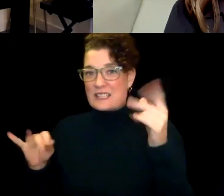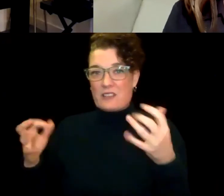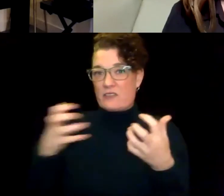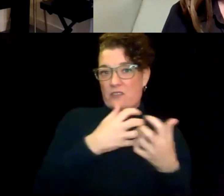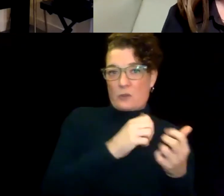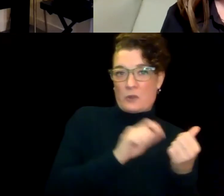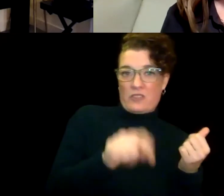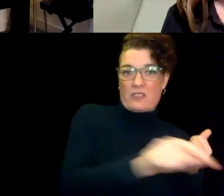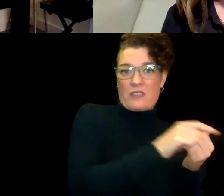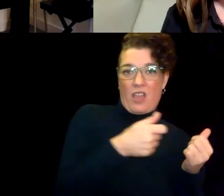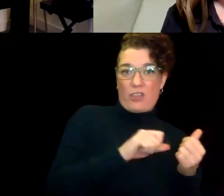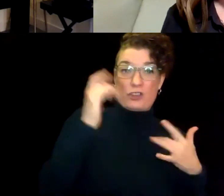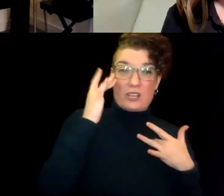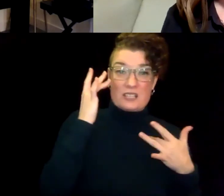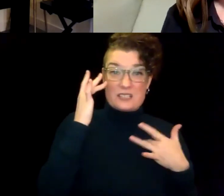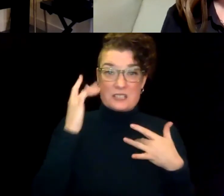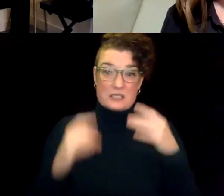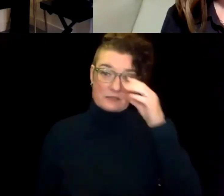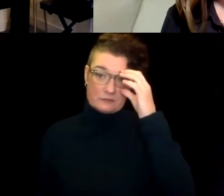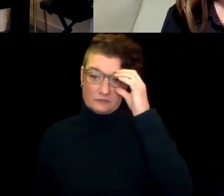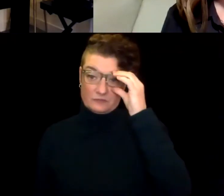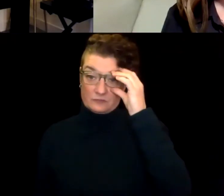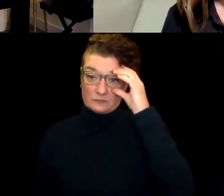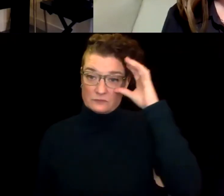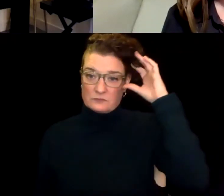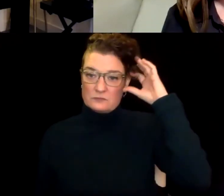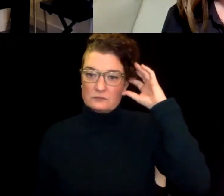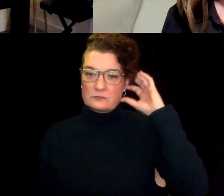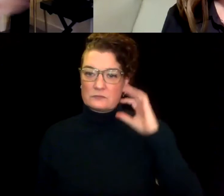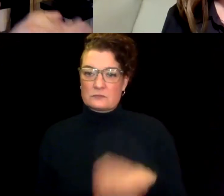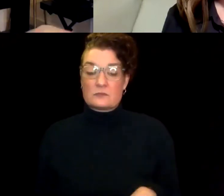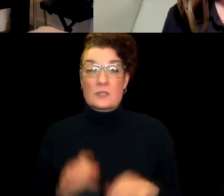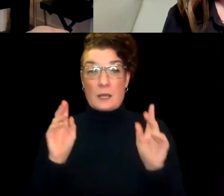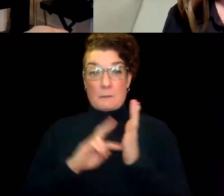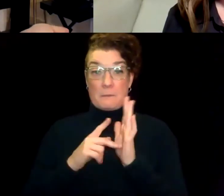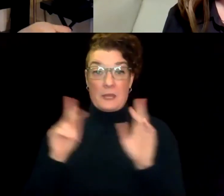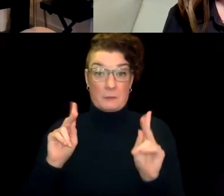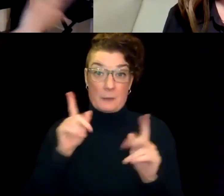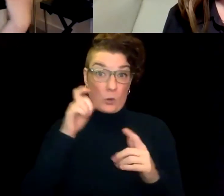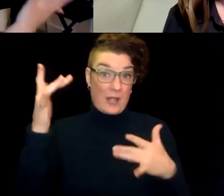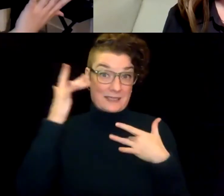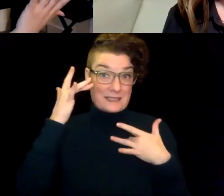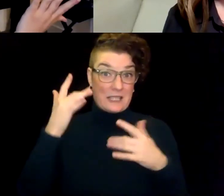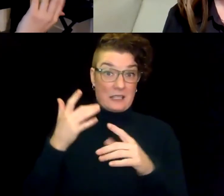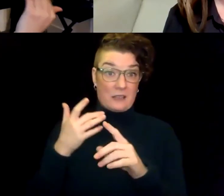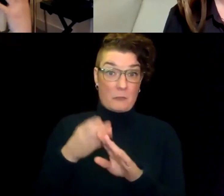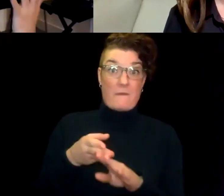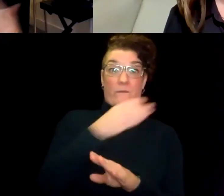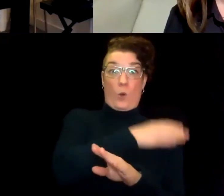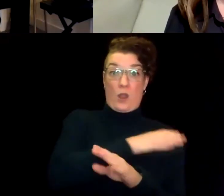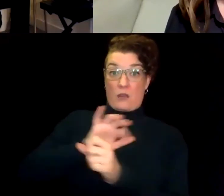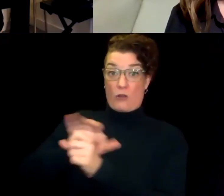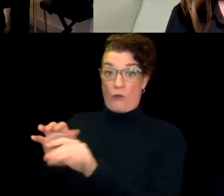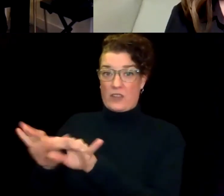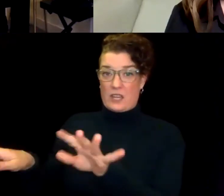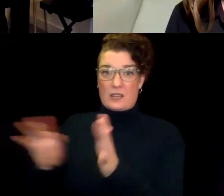cohorts diagnoses, and then so therefore people who got sick before this pandemic won't benefit from